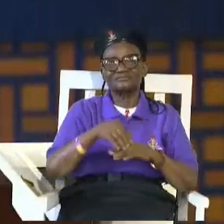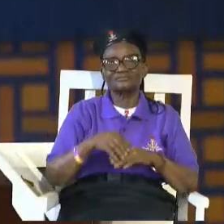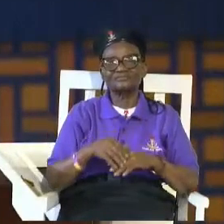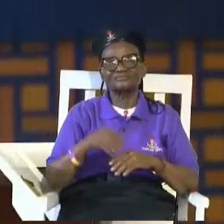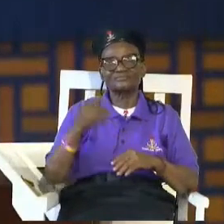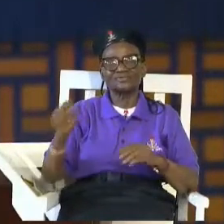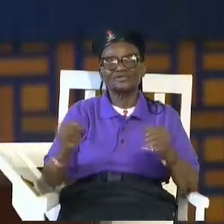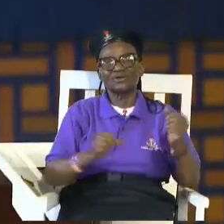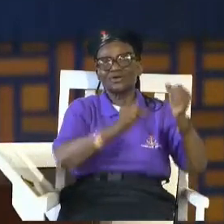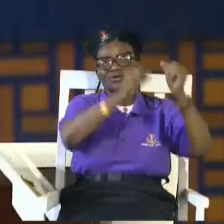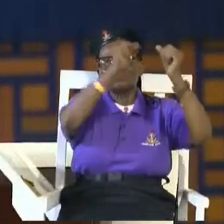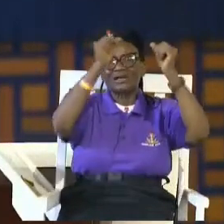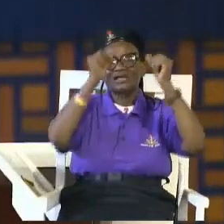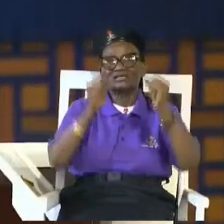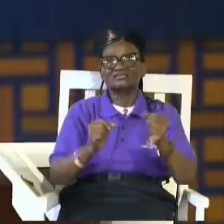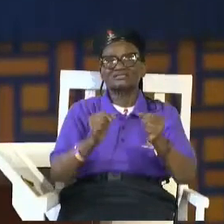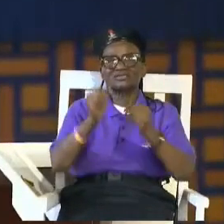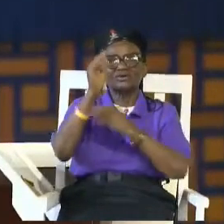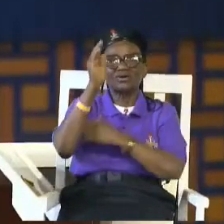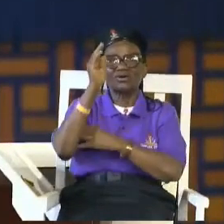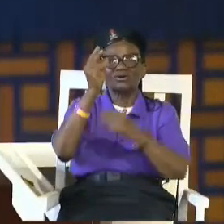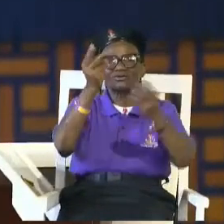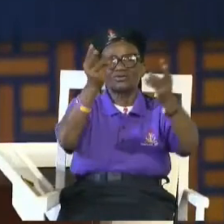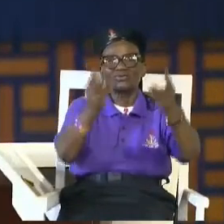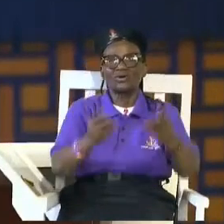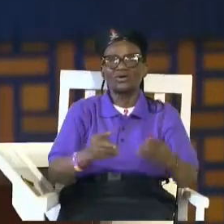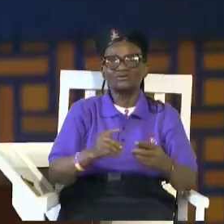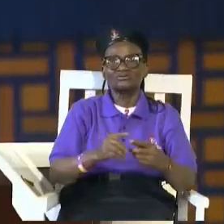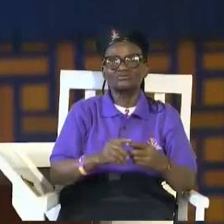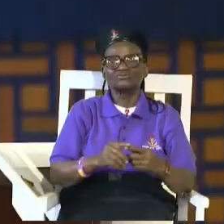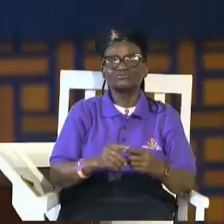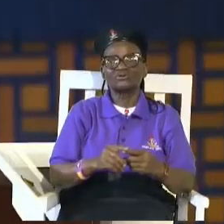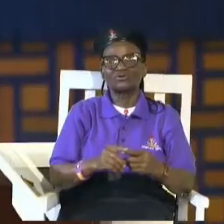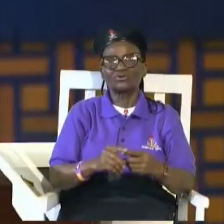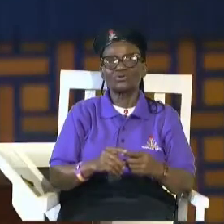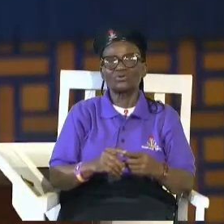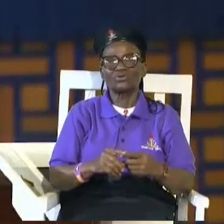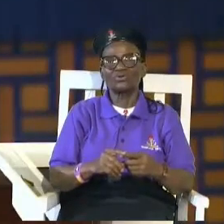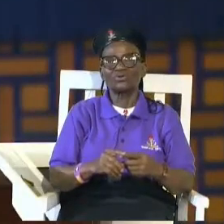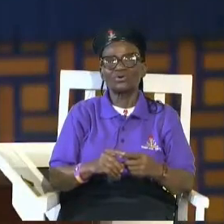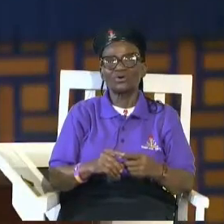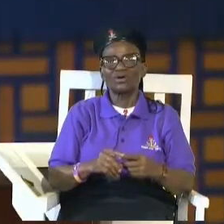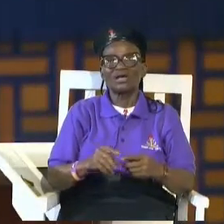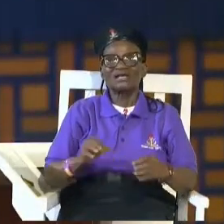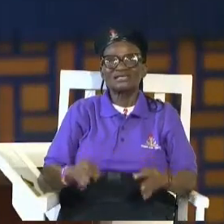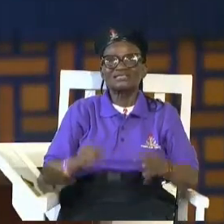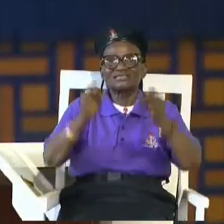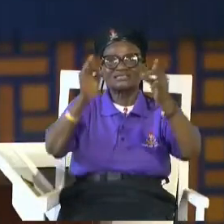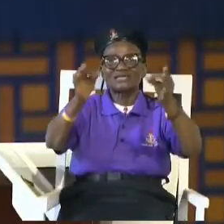the Almighty God wants to set some people free.